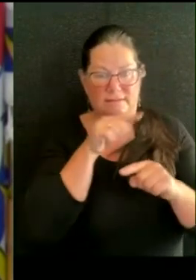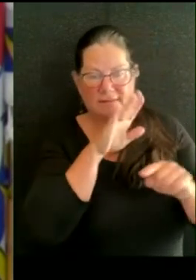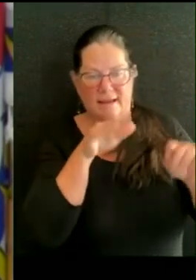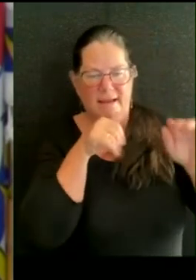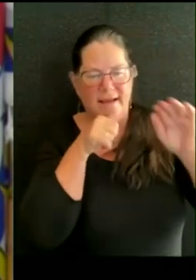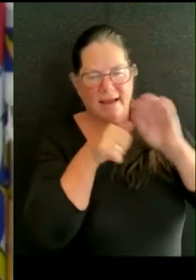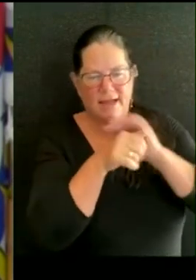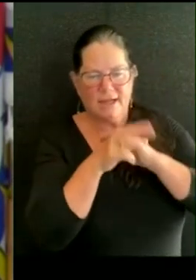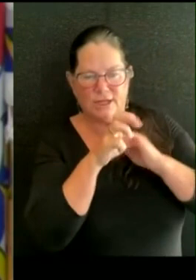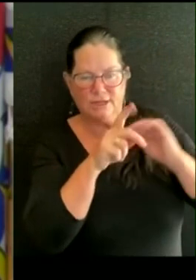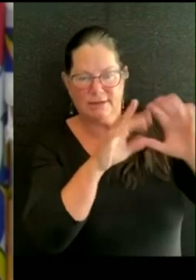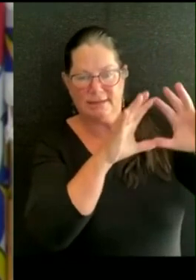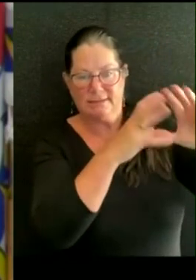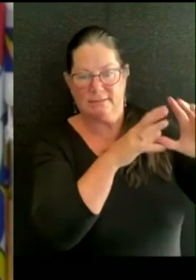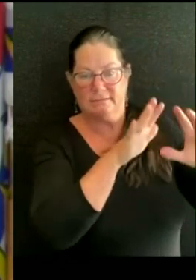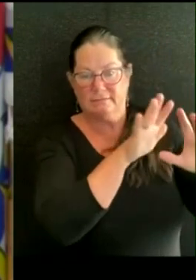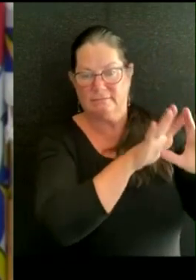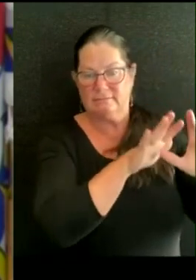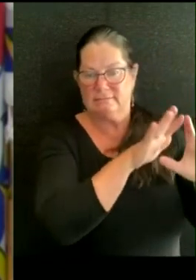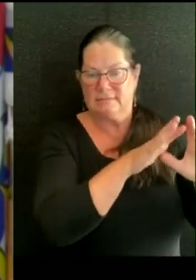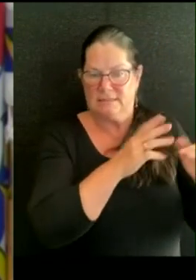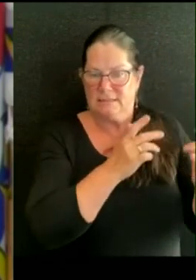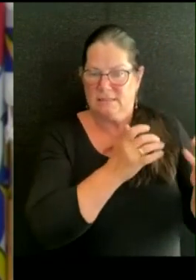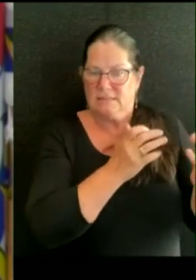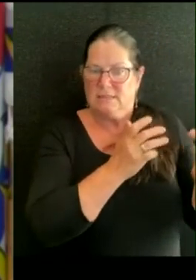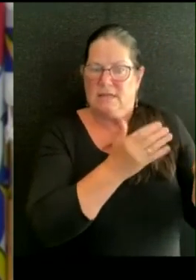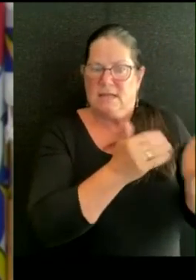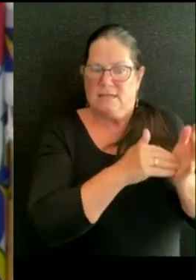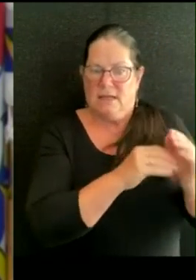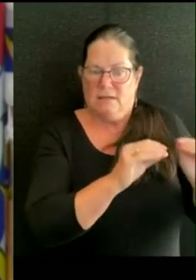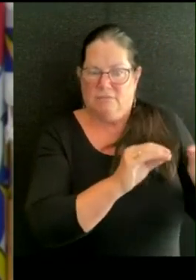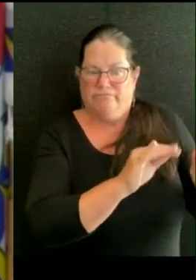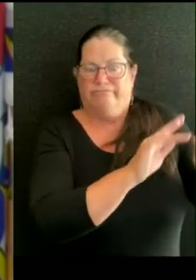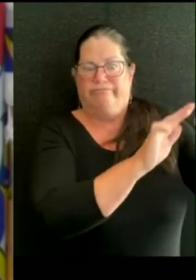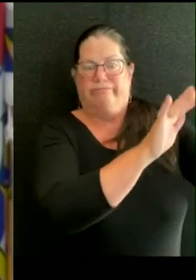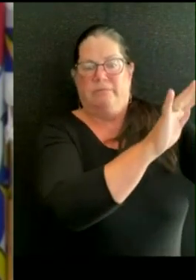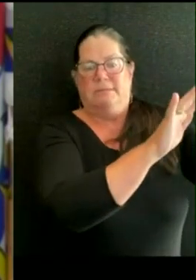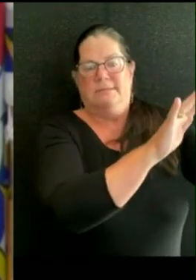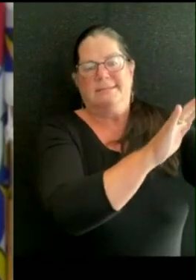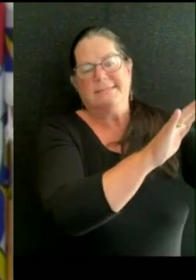Planned ignitions in that area were not performed. That was the fire.